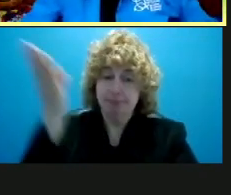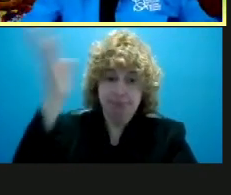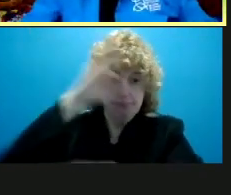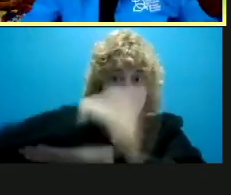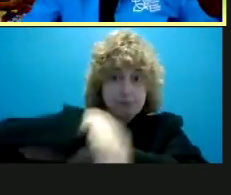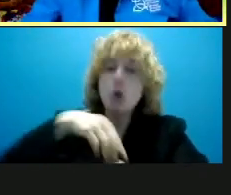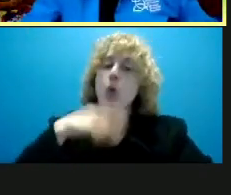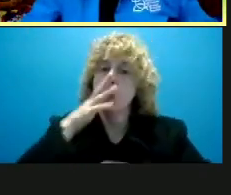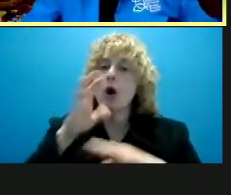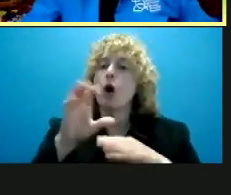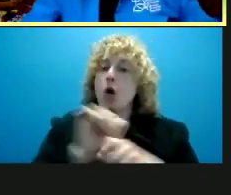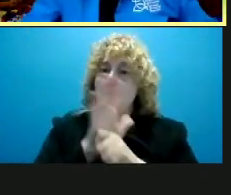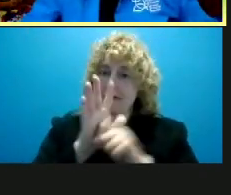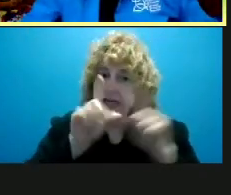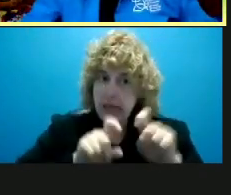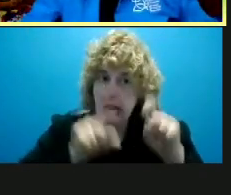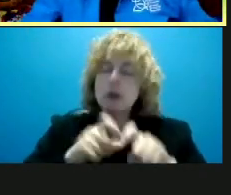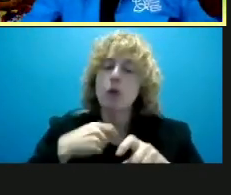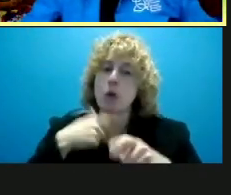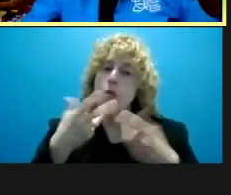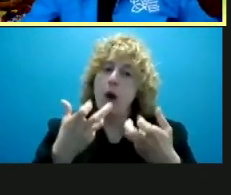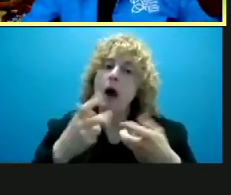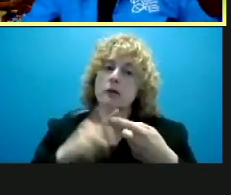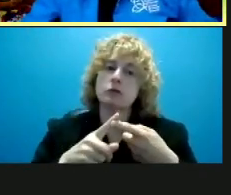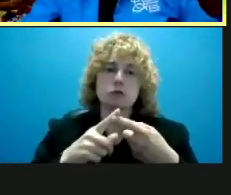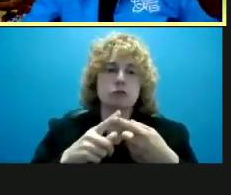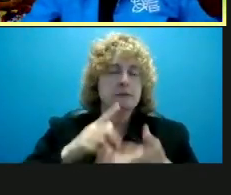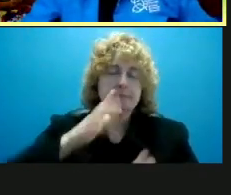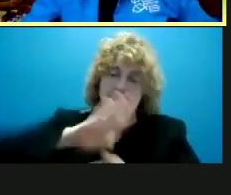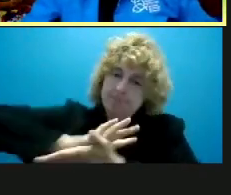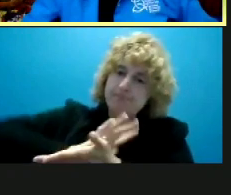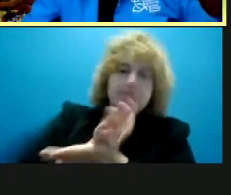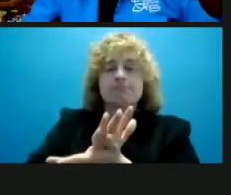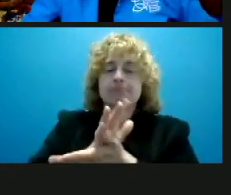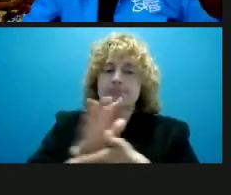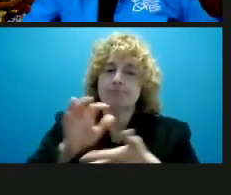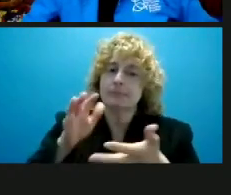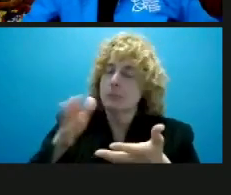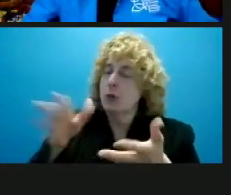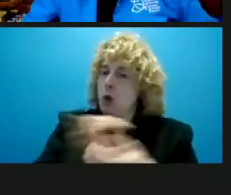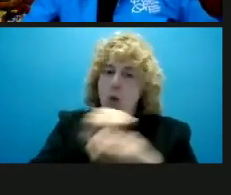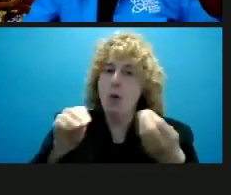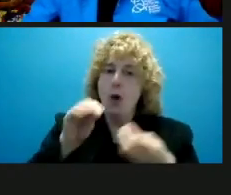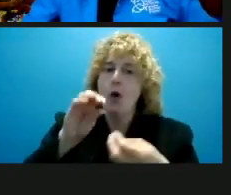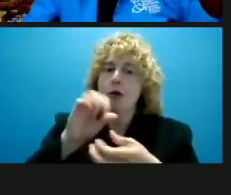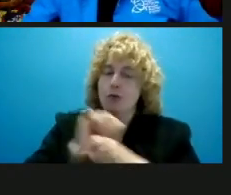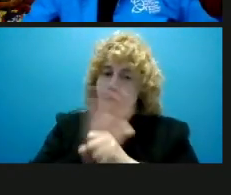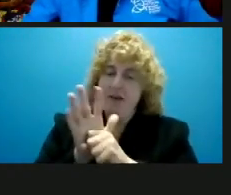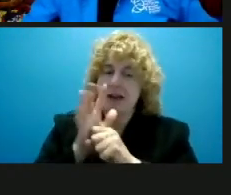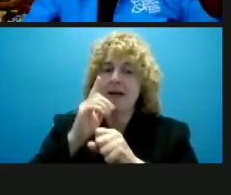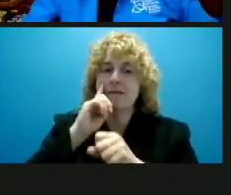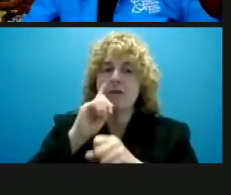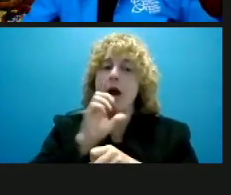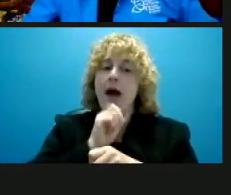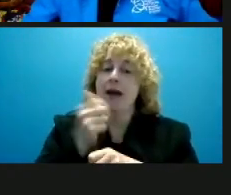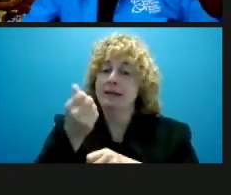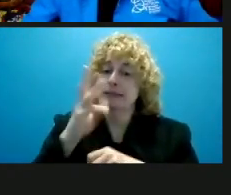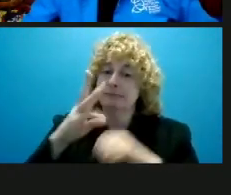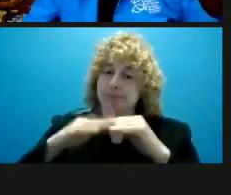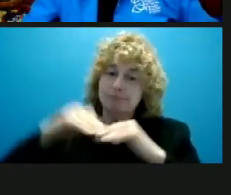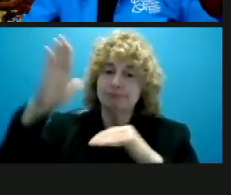with vaccines for, uh, children and adults from 16 and up. Absolutely. Thanks everyone. This is a great platform and